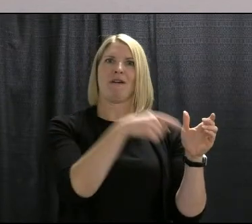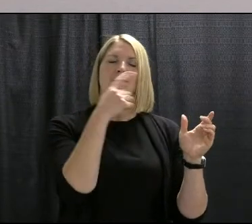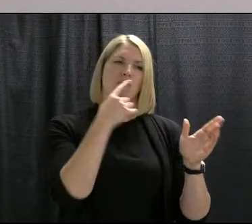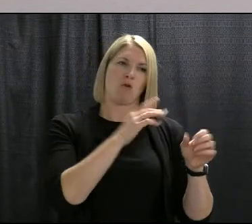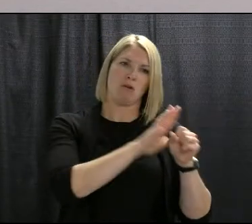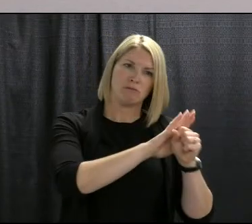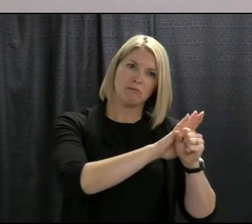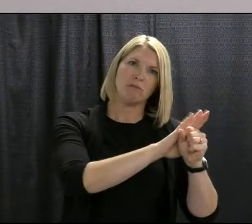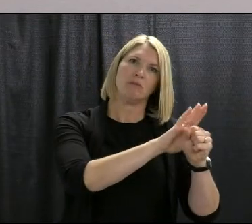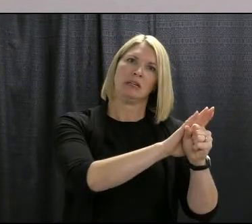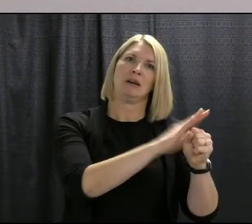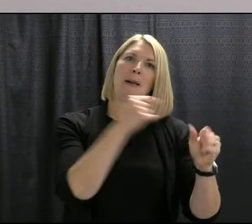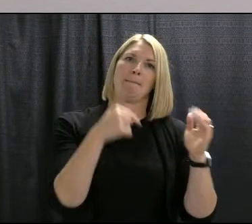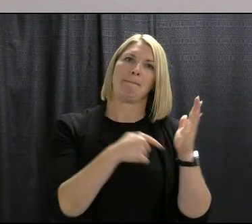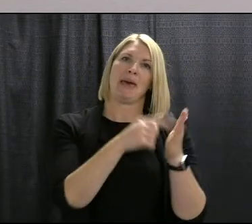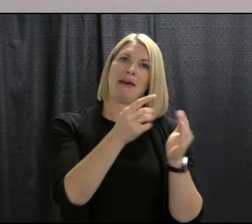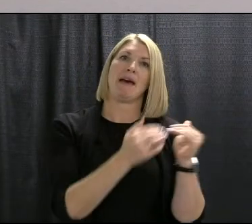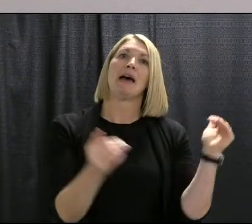equity.